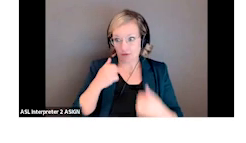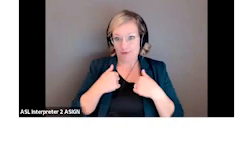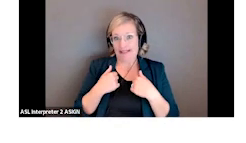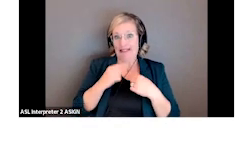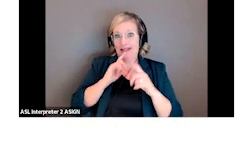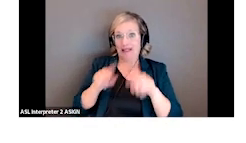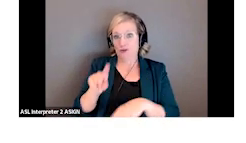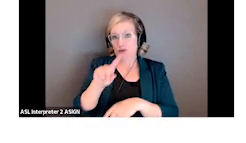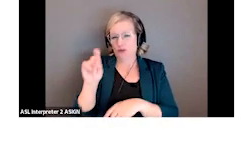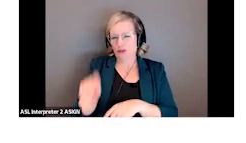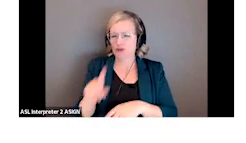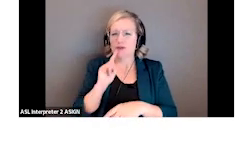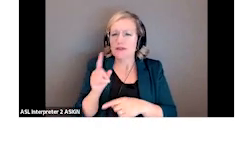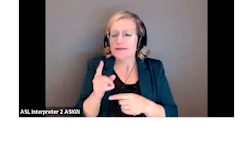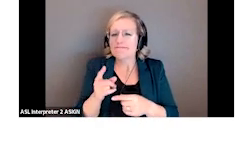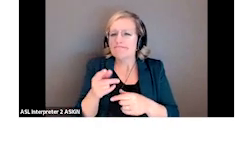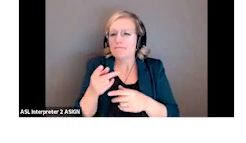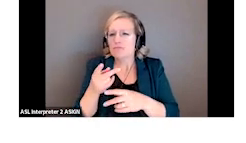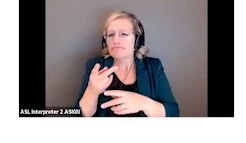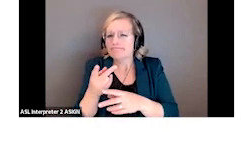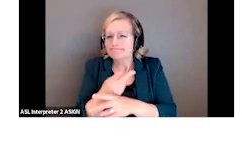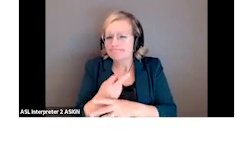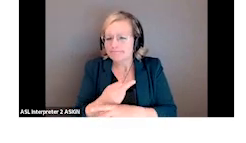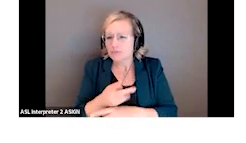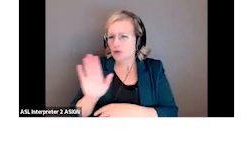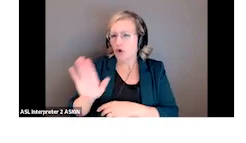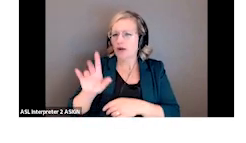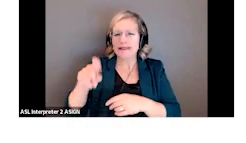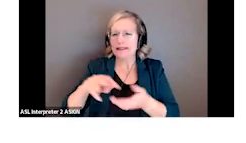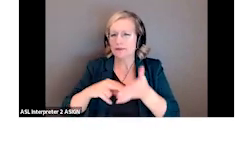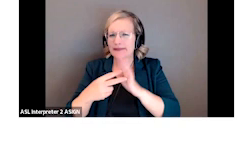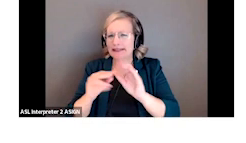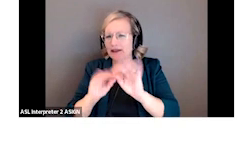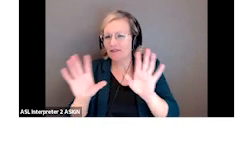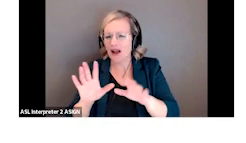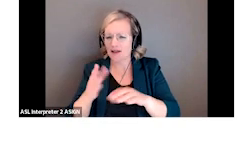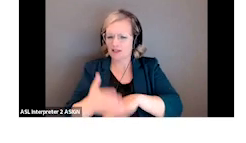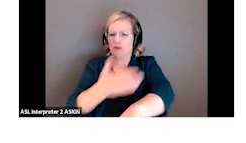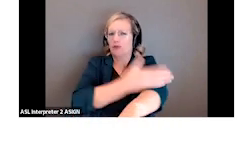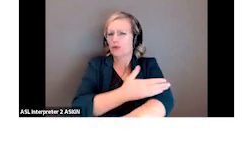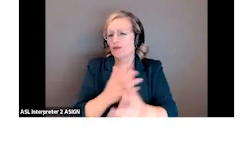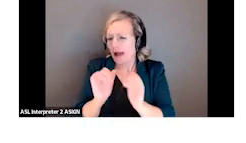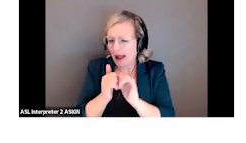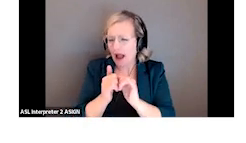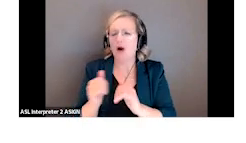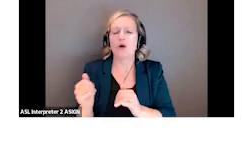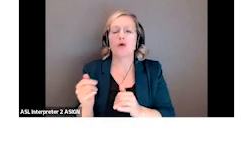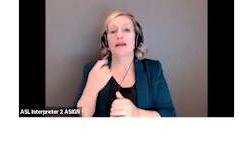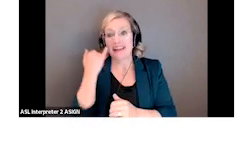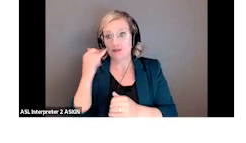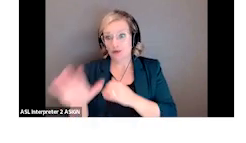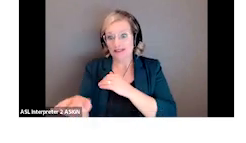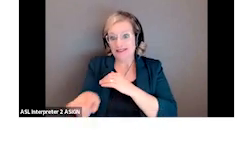But certainly, if you have some specific ones, maybe send us a note, and I can take a look and see